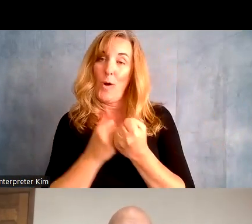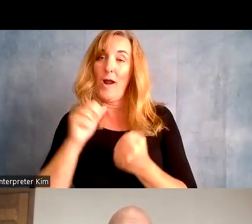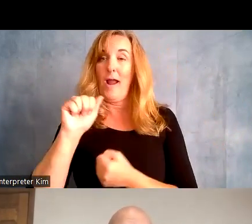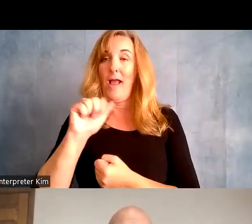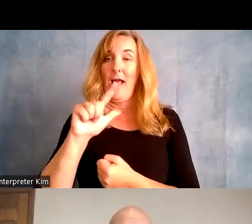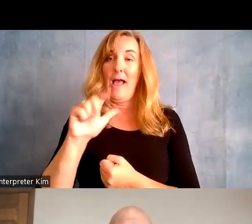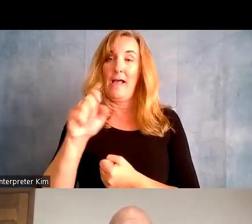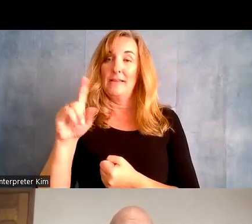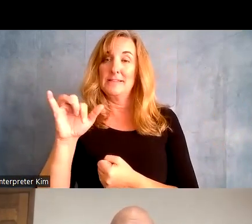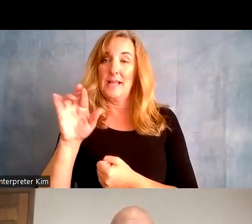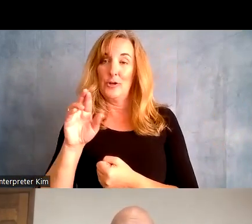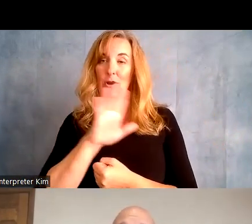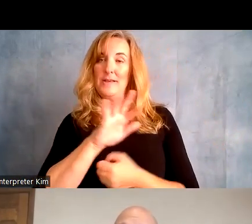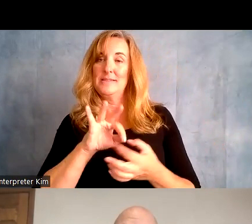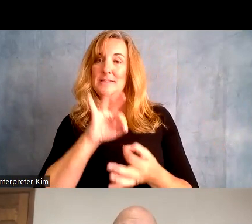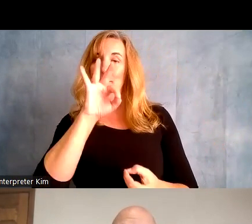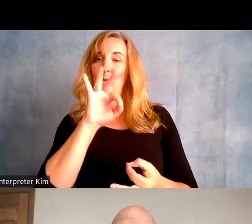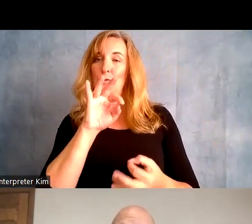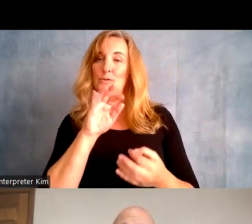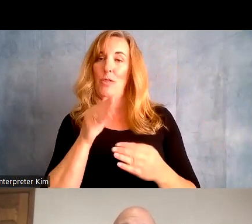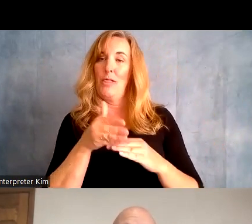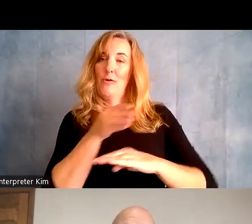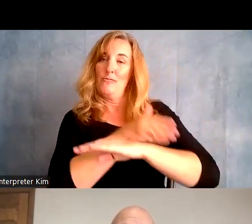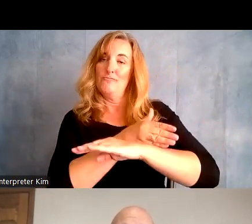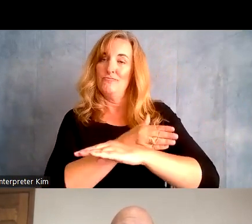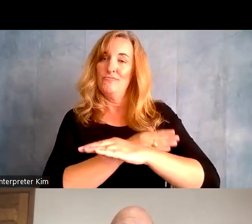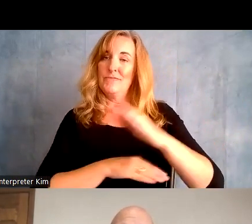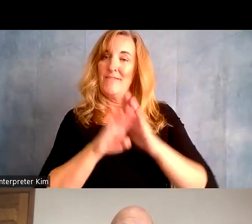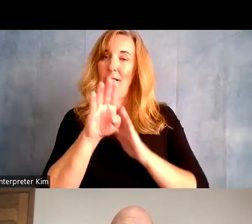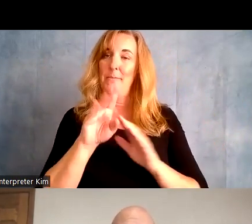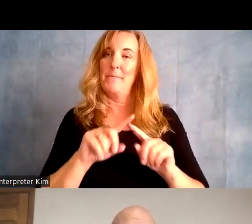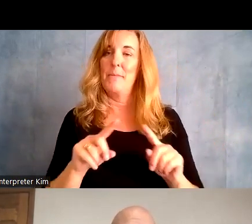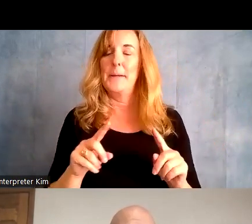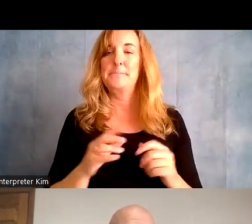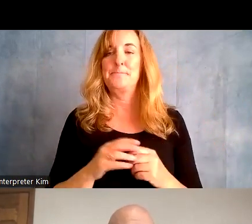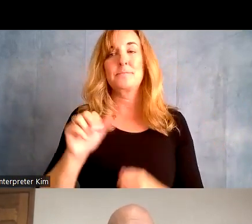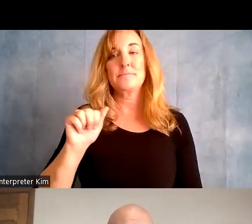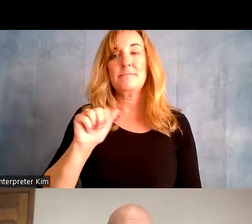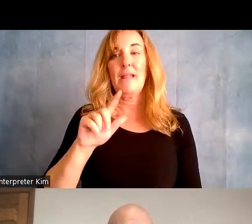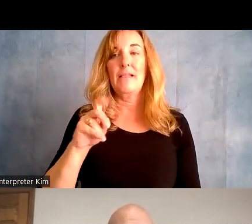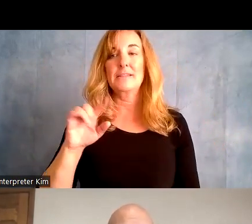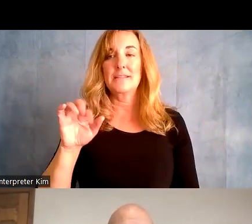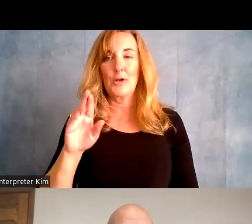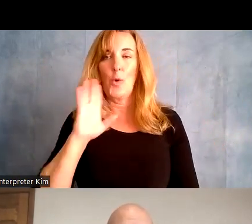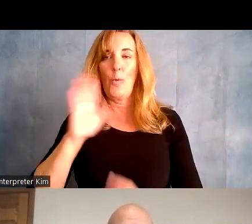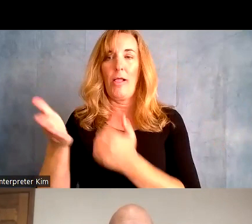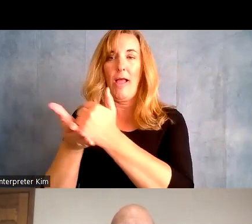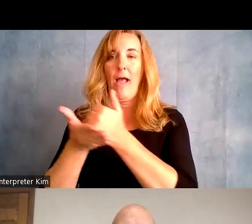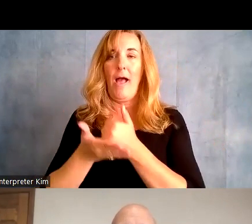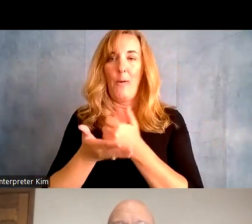Alexander in his spiritual growth and development, but that Alexander was going to help them have